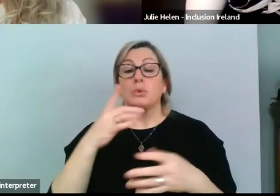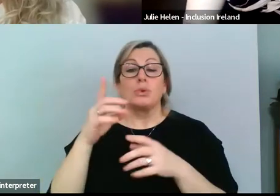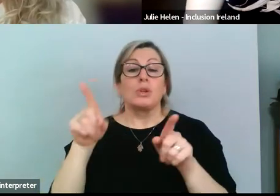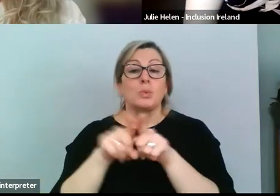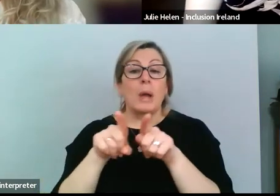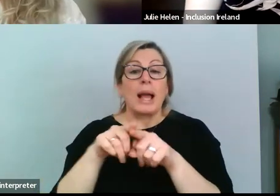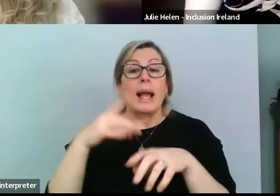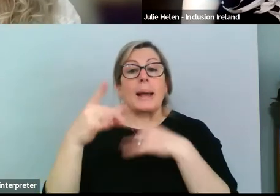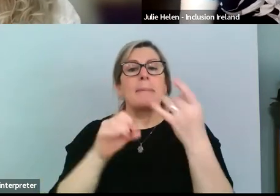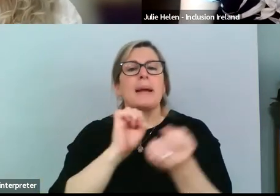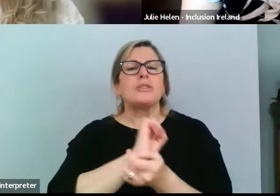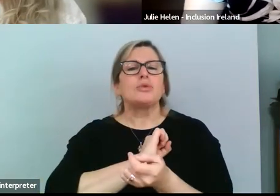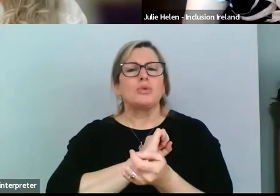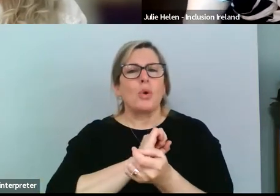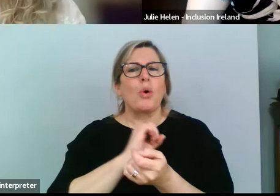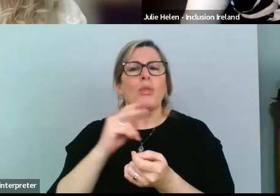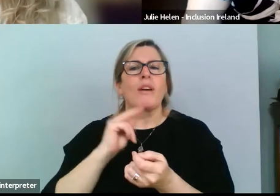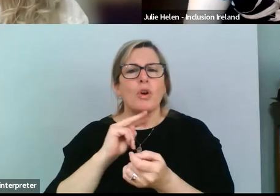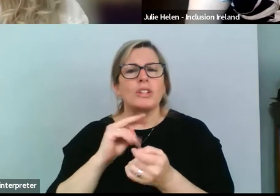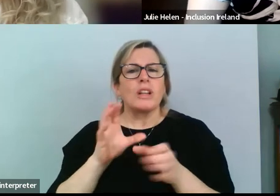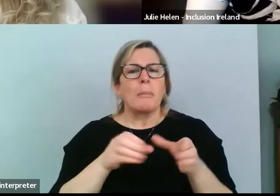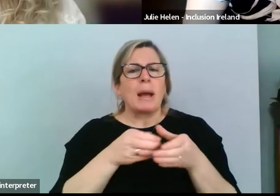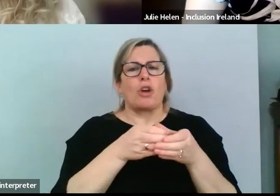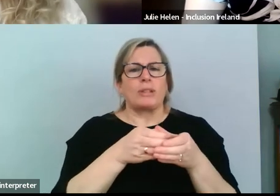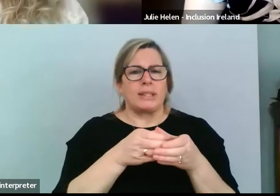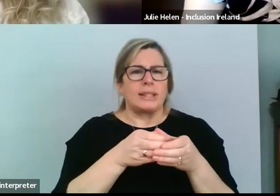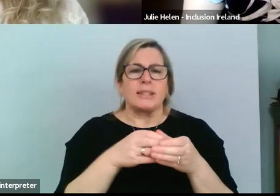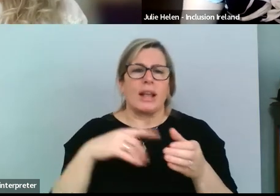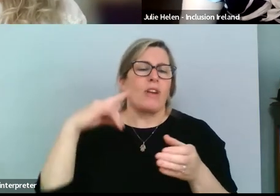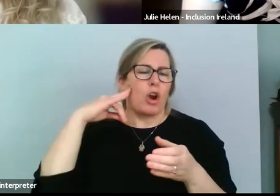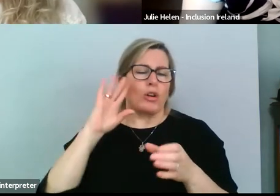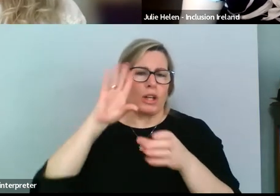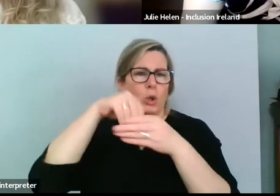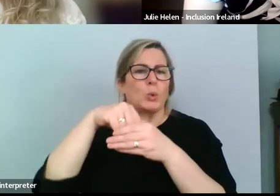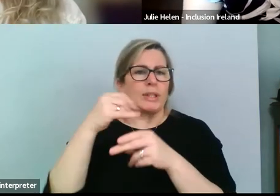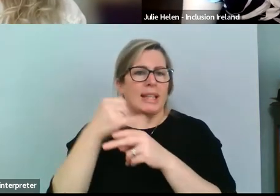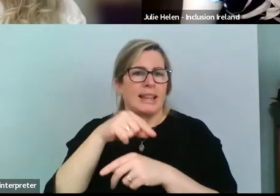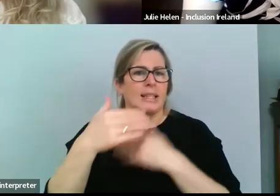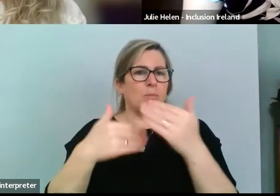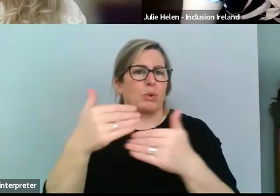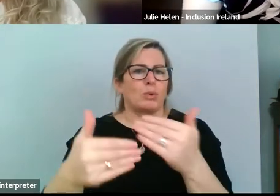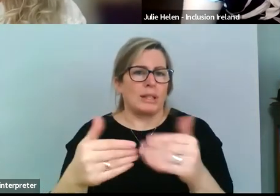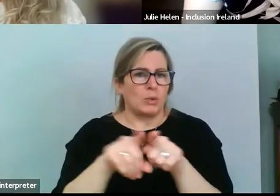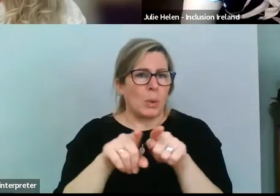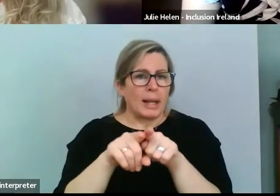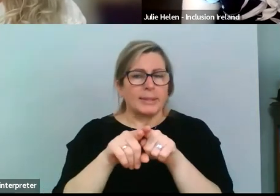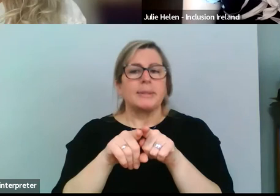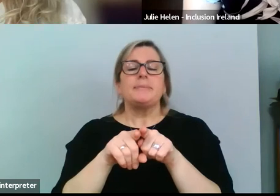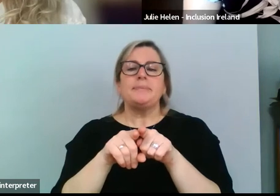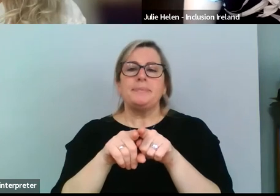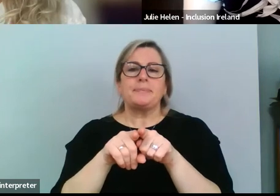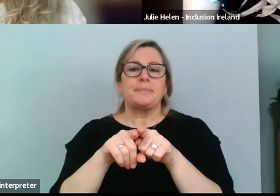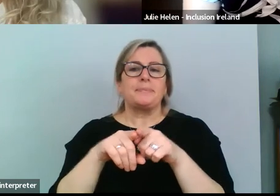that the voices of minorities are heard within this as well, and that people have